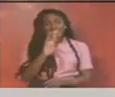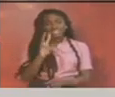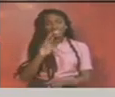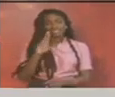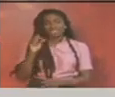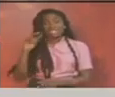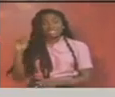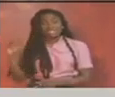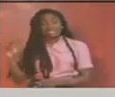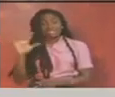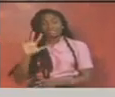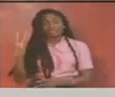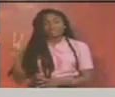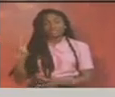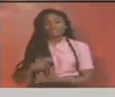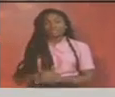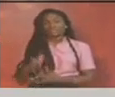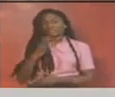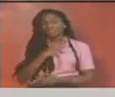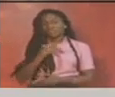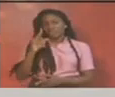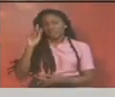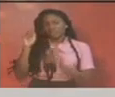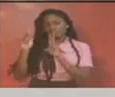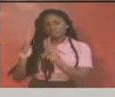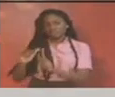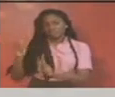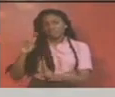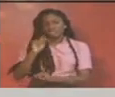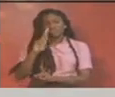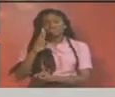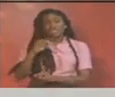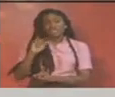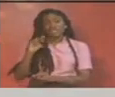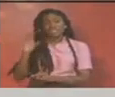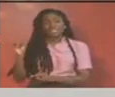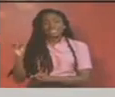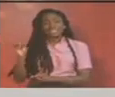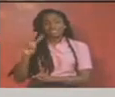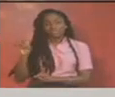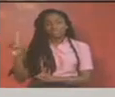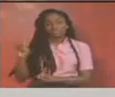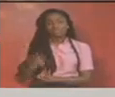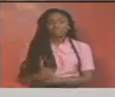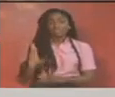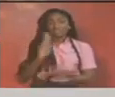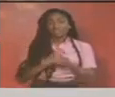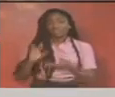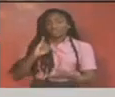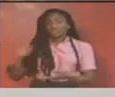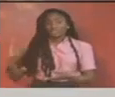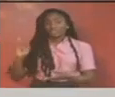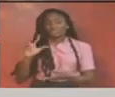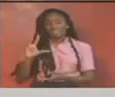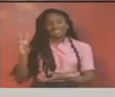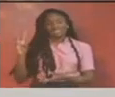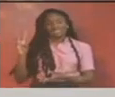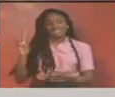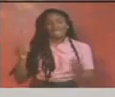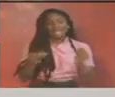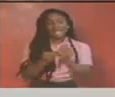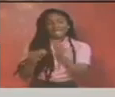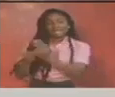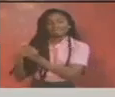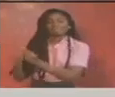Star 52, Southern Medical 1 person, Tradewinds 21, UE Canada Hall 36, giving us our total.